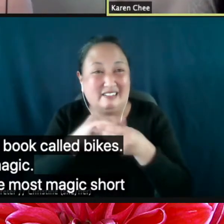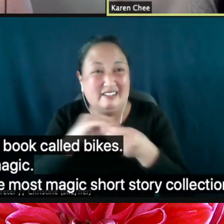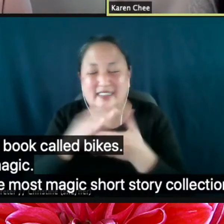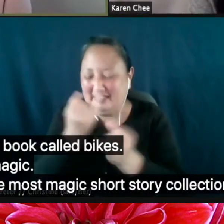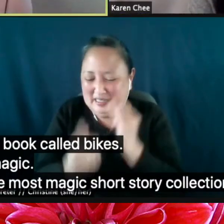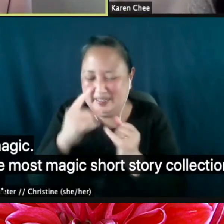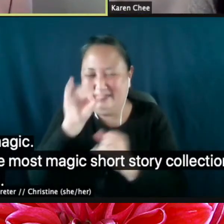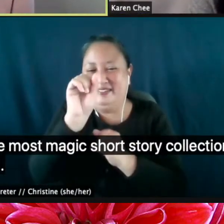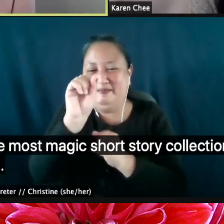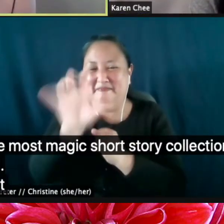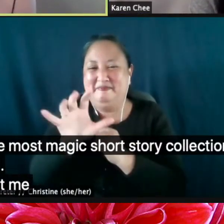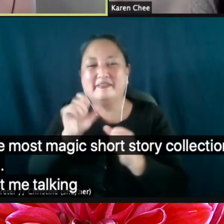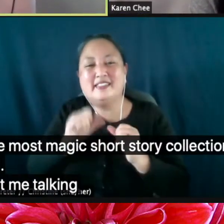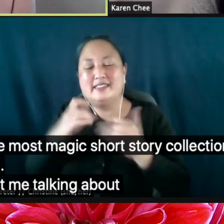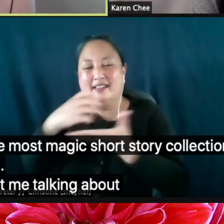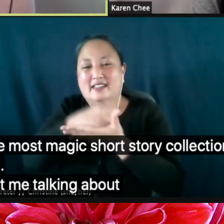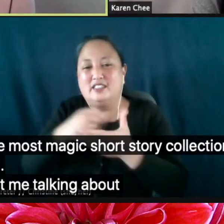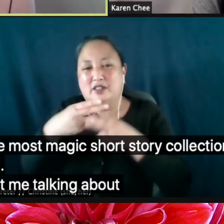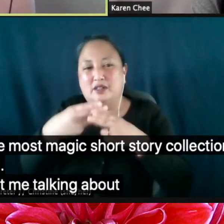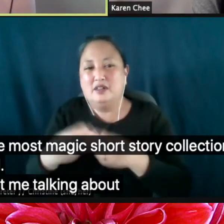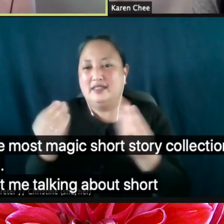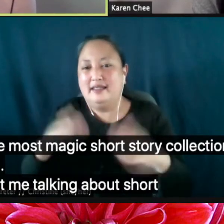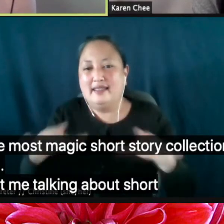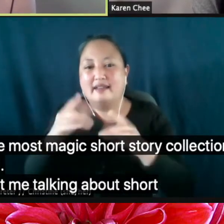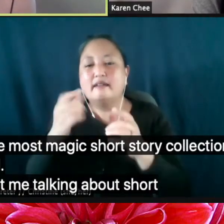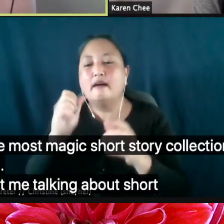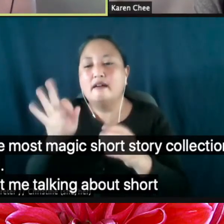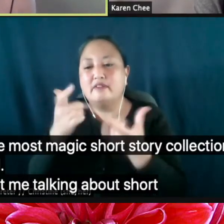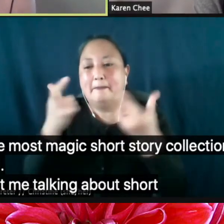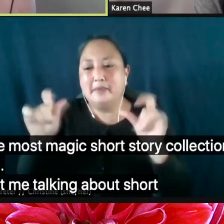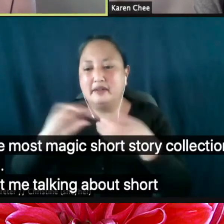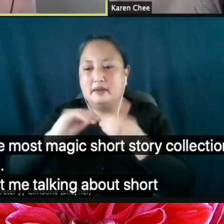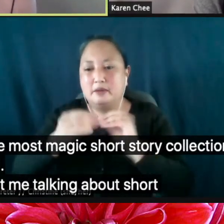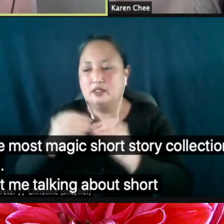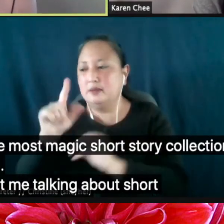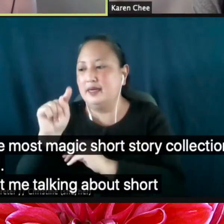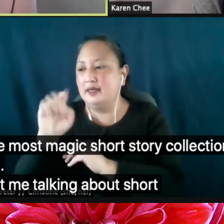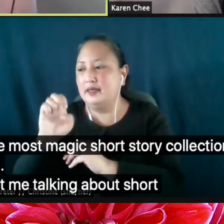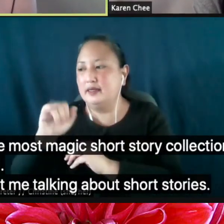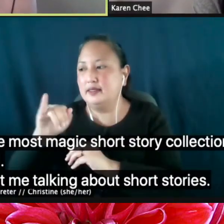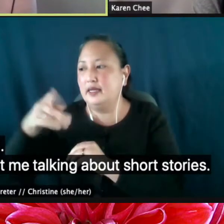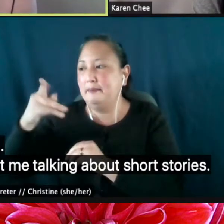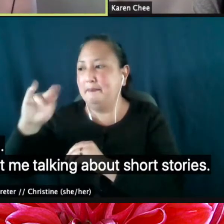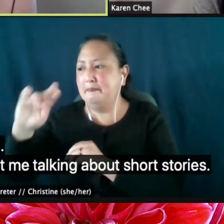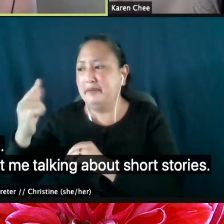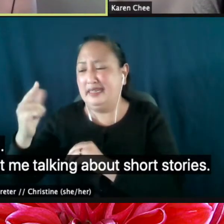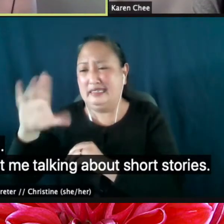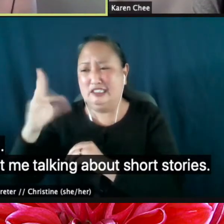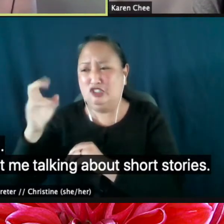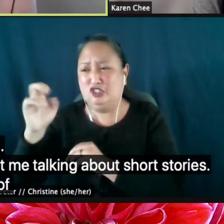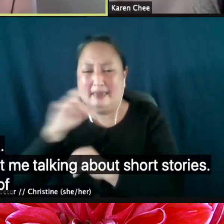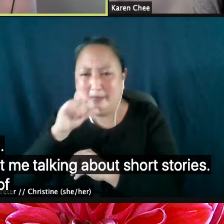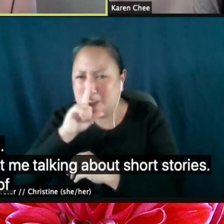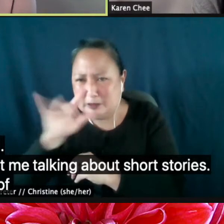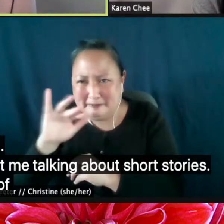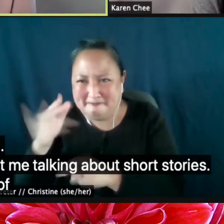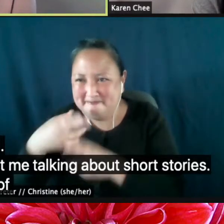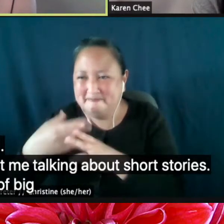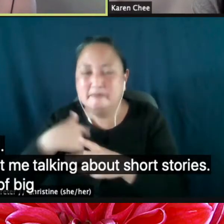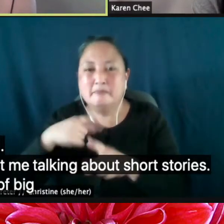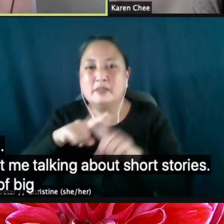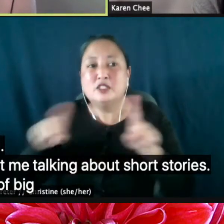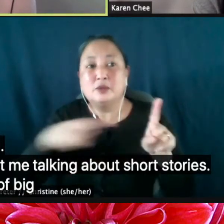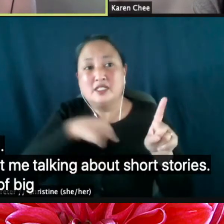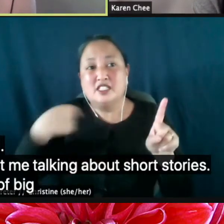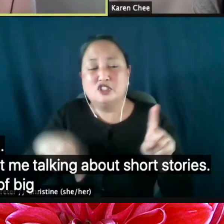say is there's this collection called Land of Big Numbers by Chen. And she was for a long time the China